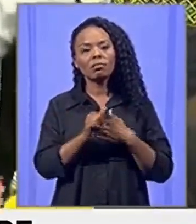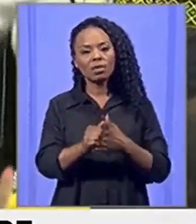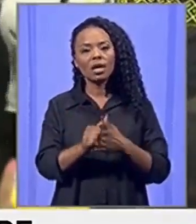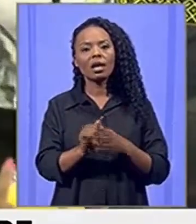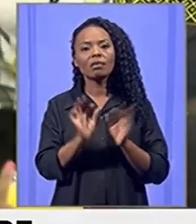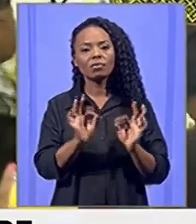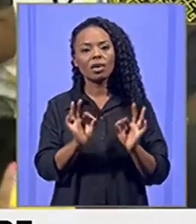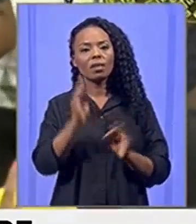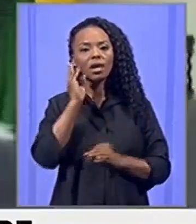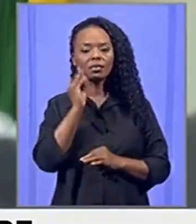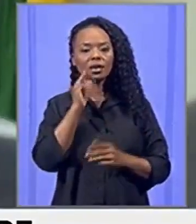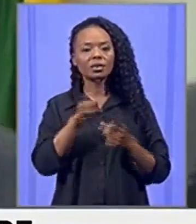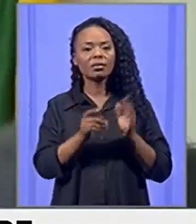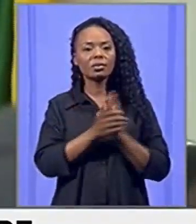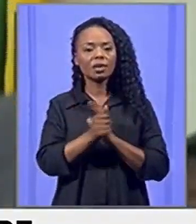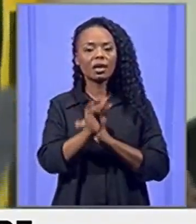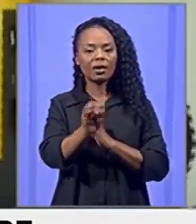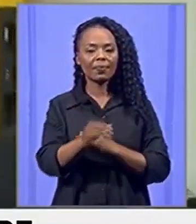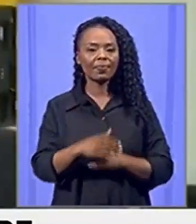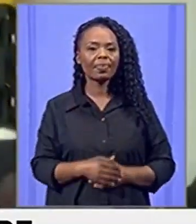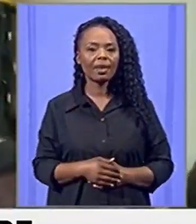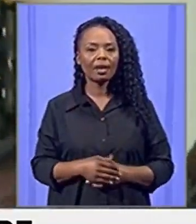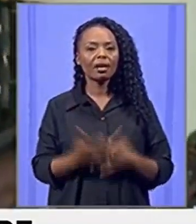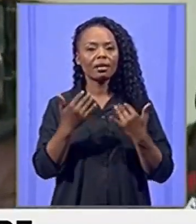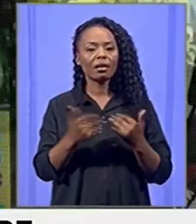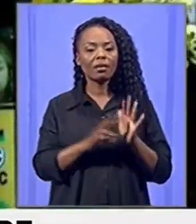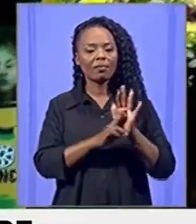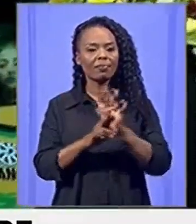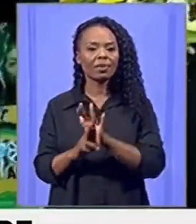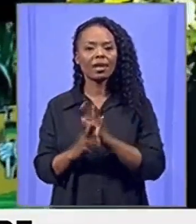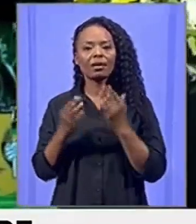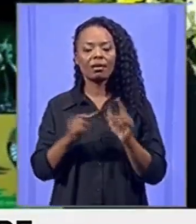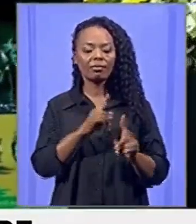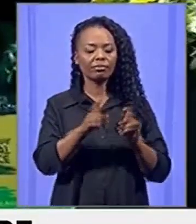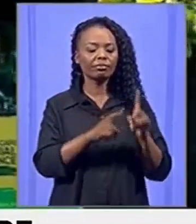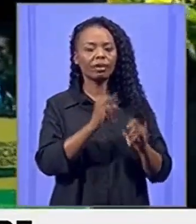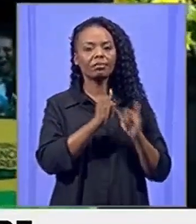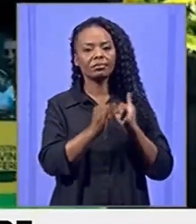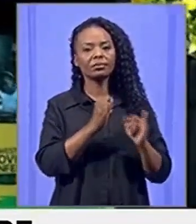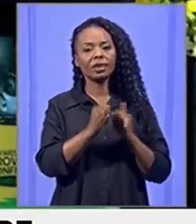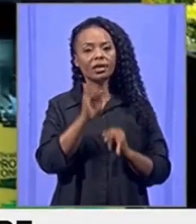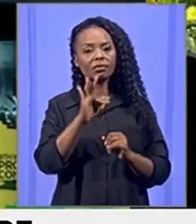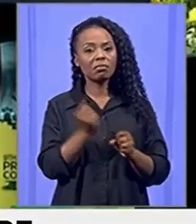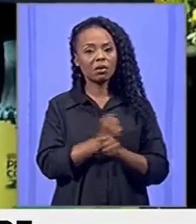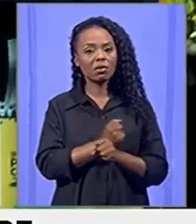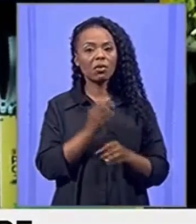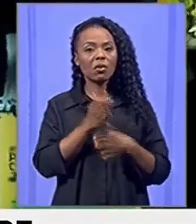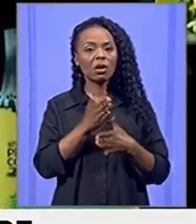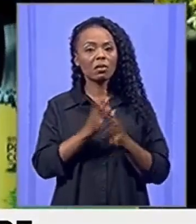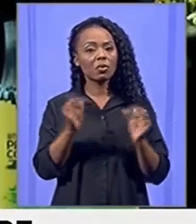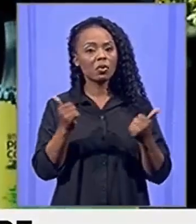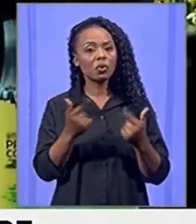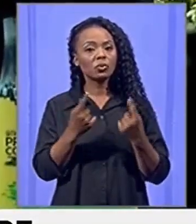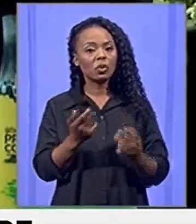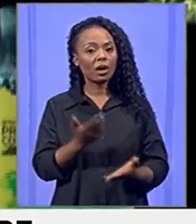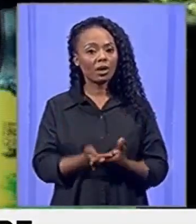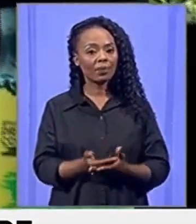ka emela sentle. Dikemedi di tla ya dipotsolotsong go sekaseka gore a di ka kgona go dira tiro eo.